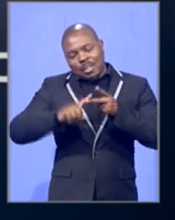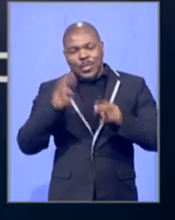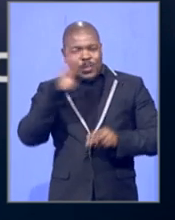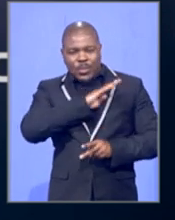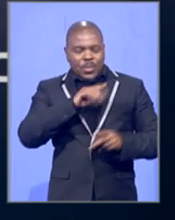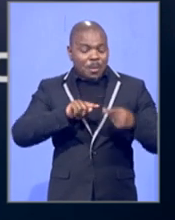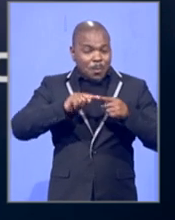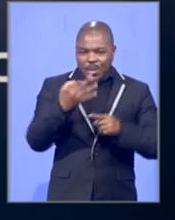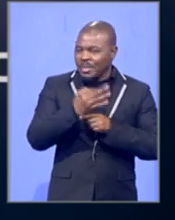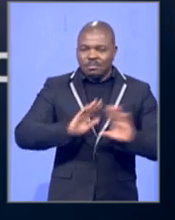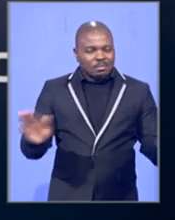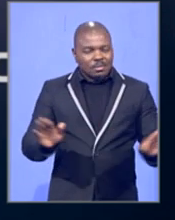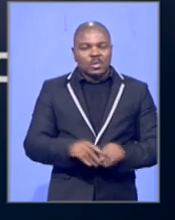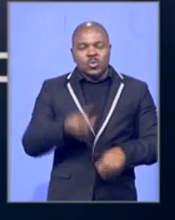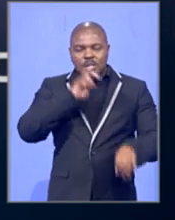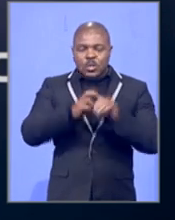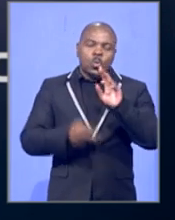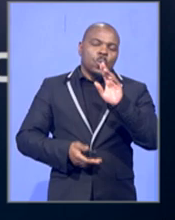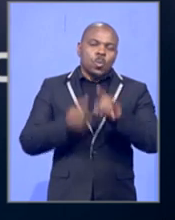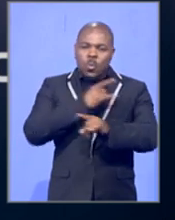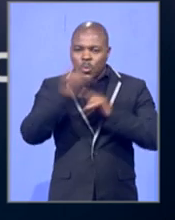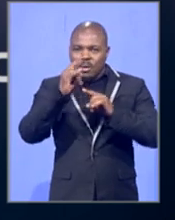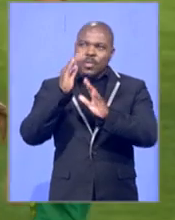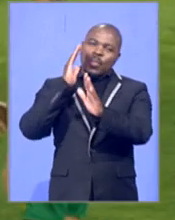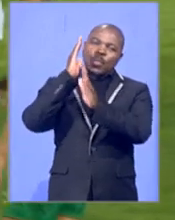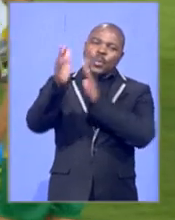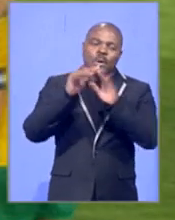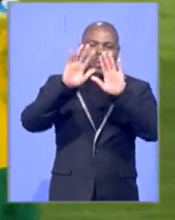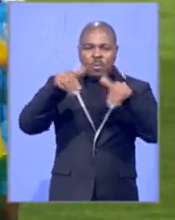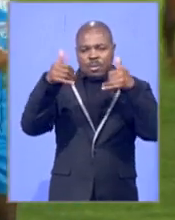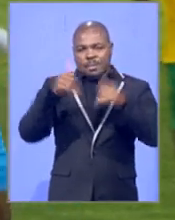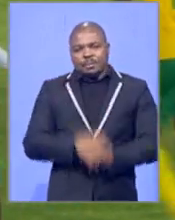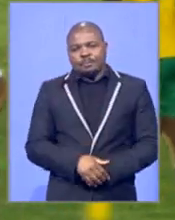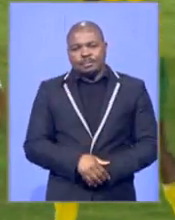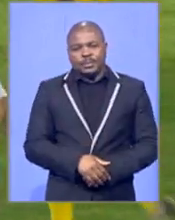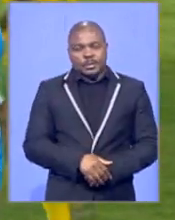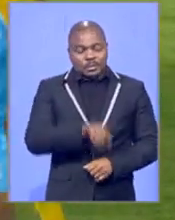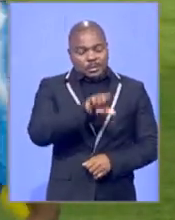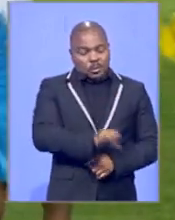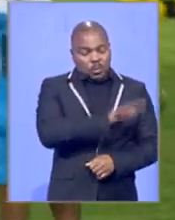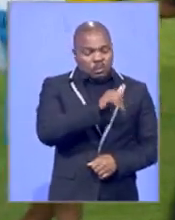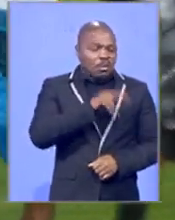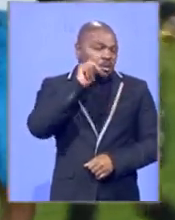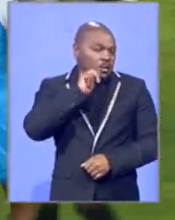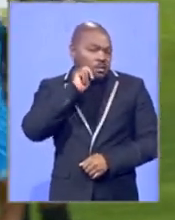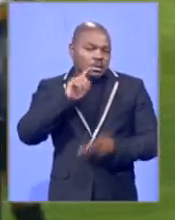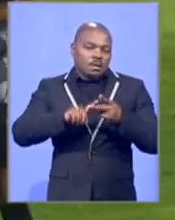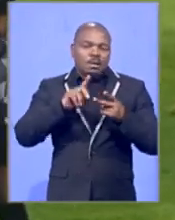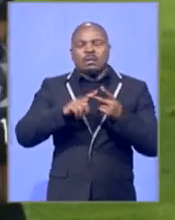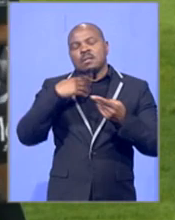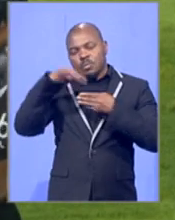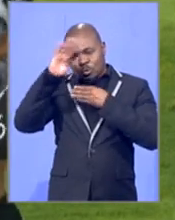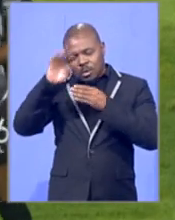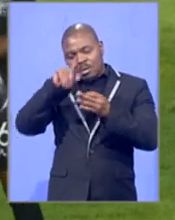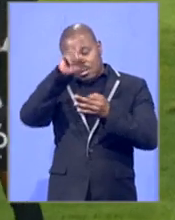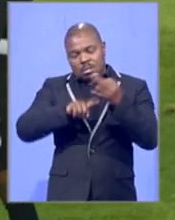We know it's about getting the win and qualifying for the World Cup. Kabagare Aforika Borwa, Nigeria le Botswana ka kakaretso ba